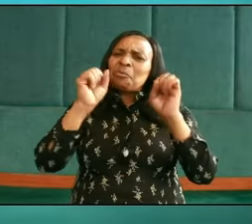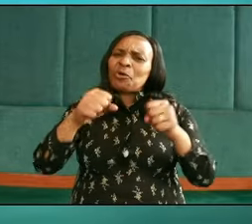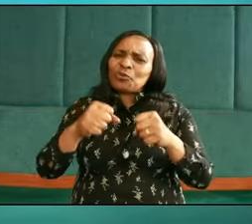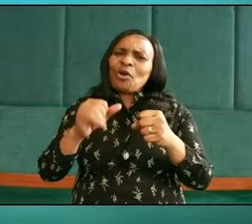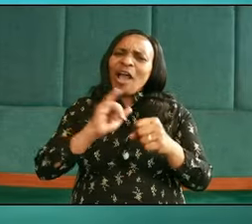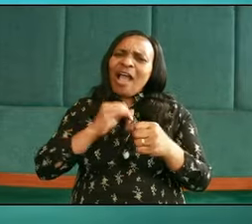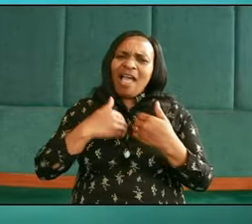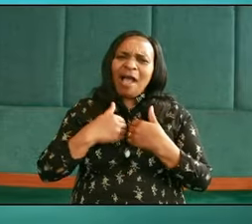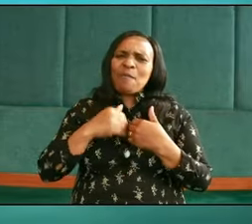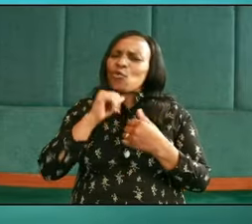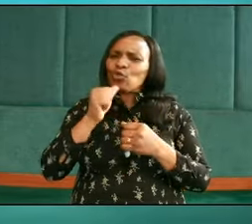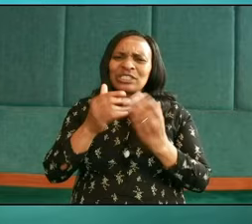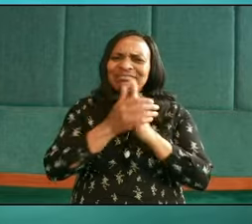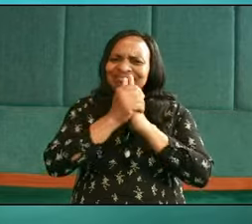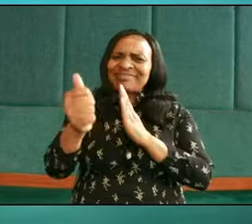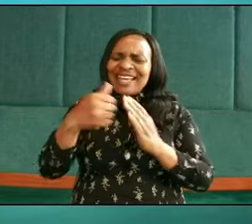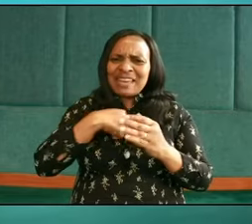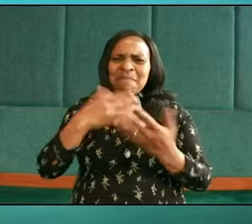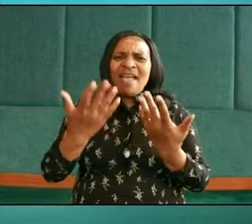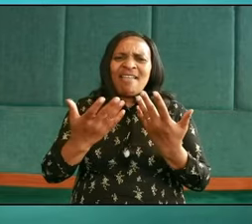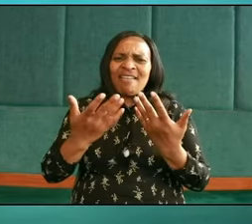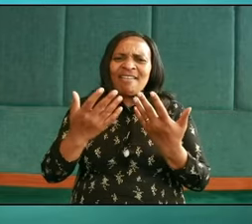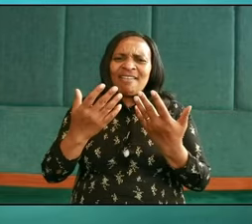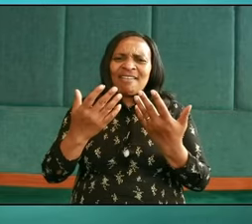that I am not competent in my career?